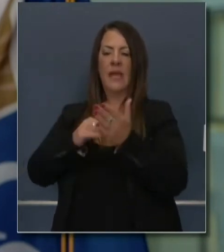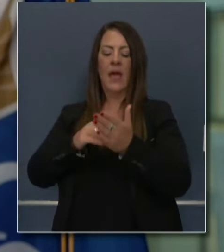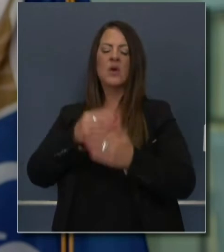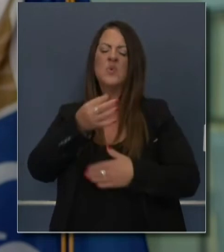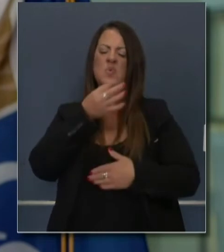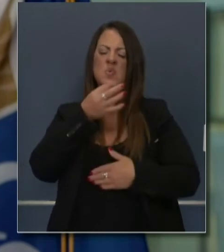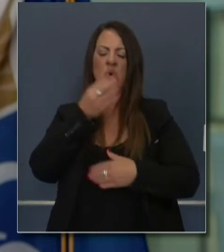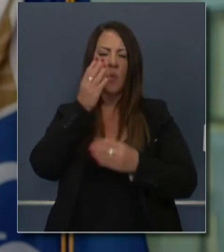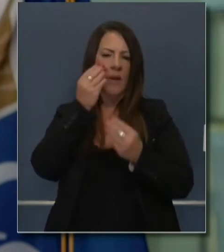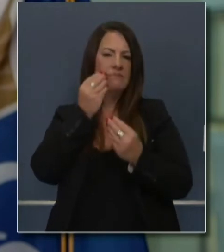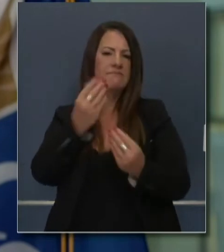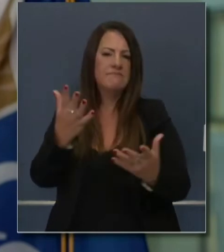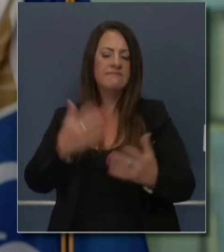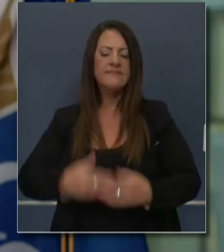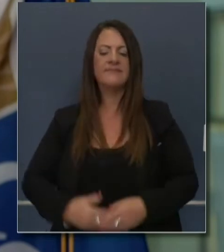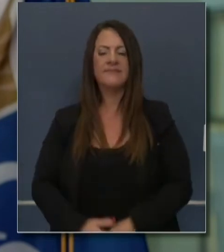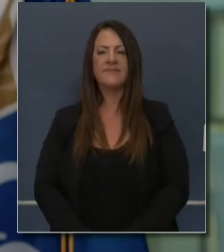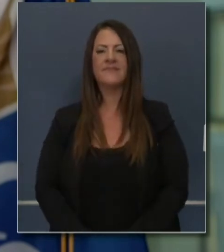Patrick McGreevy, LA Times.